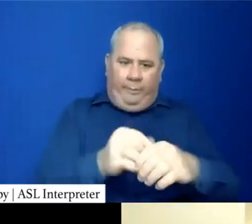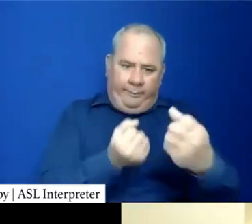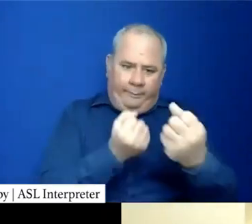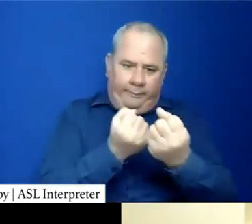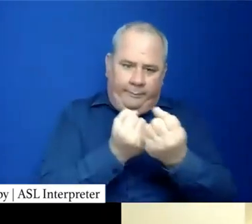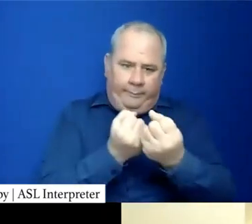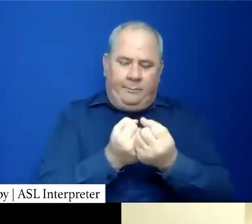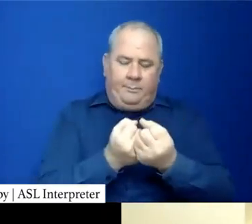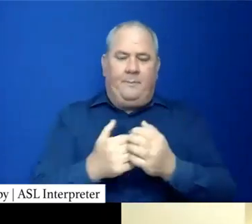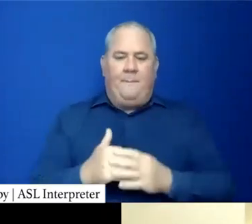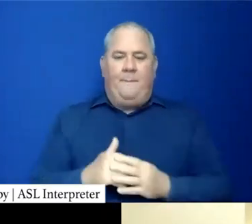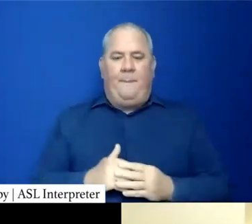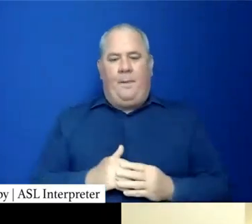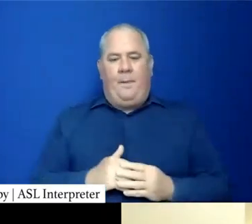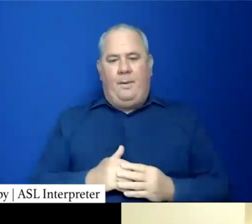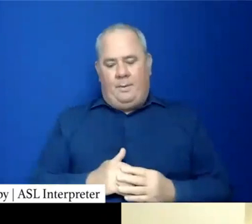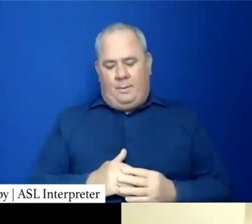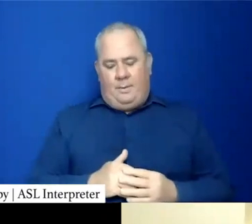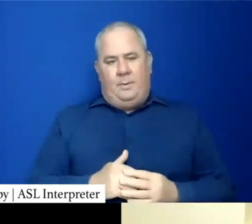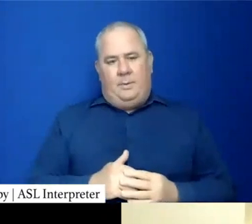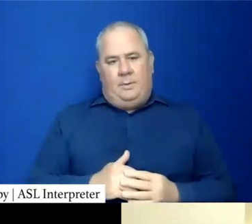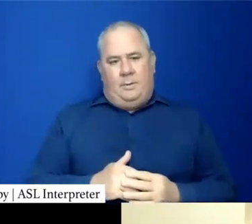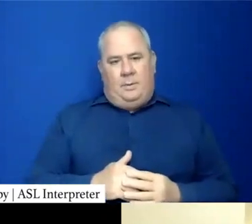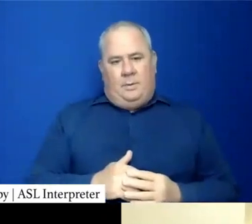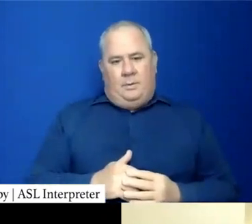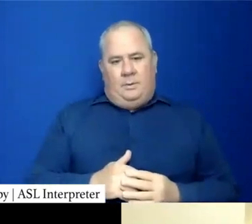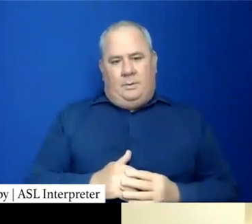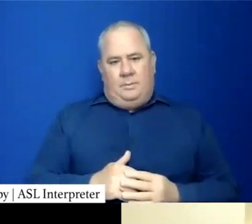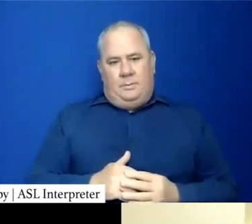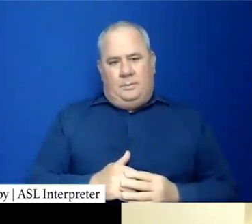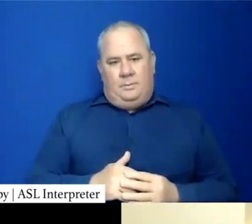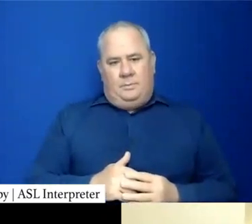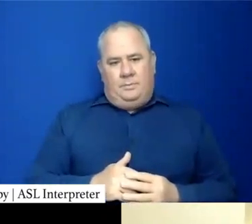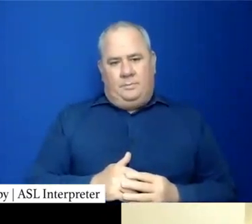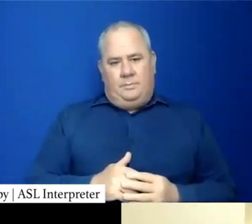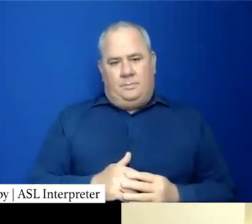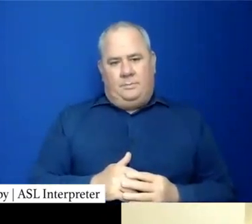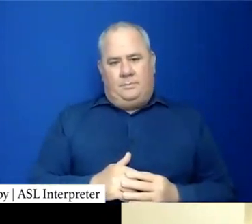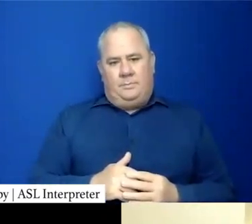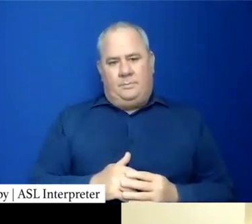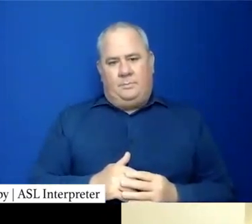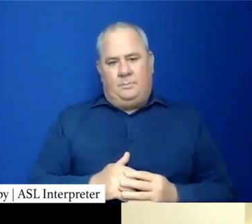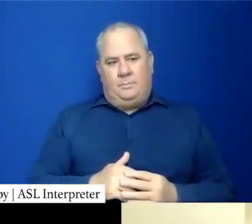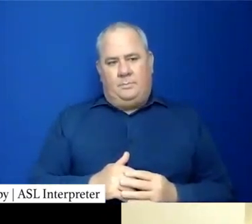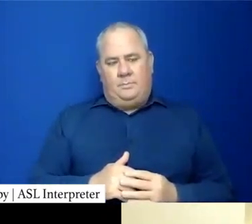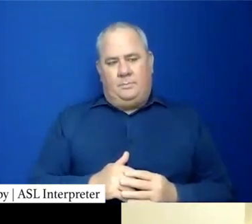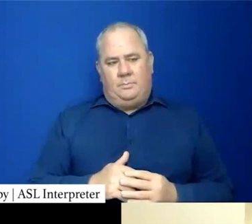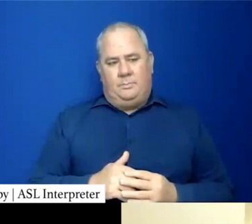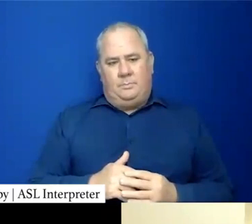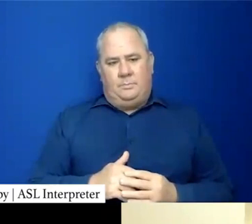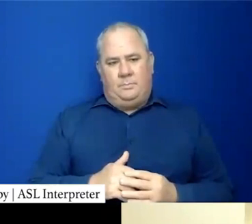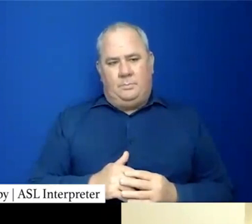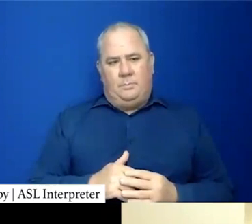as someone with a continual disability, too, you get so much of that messaging when you're a kid,